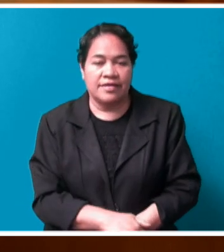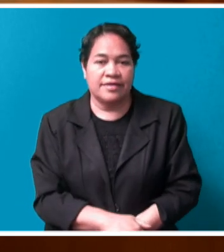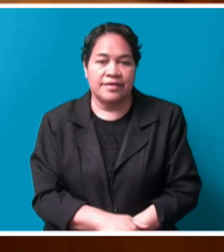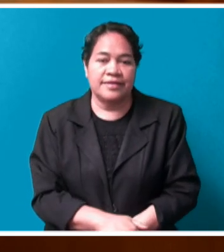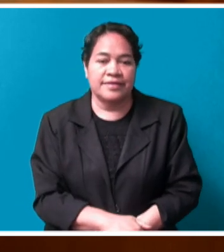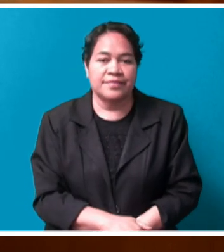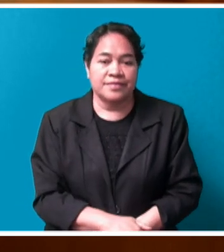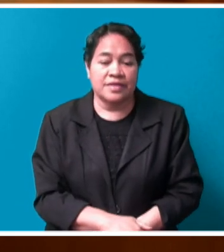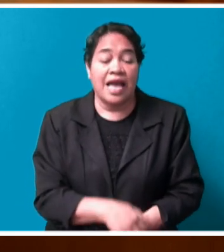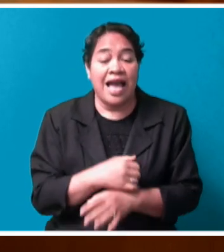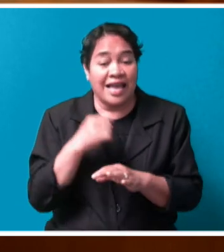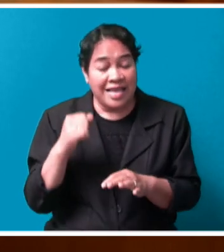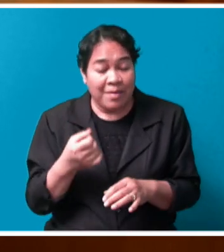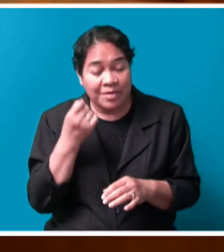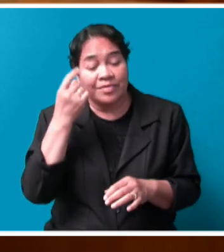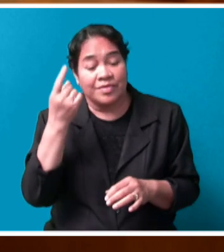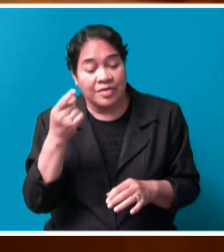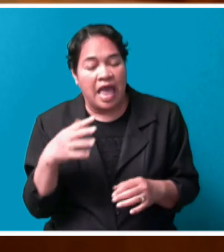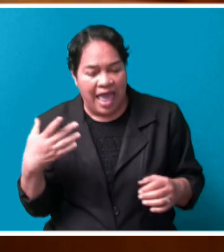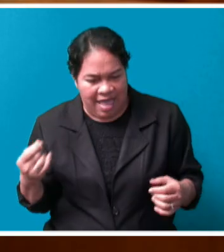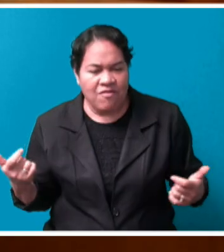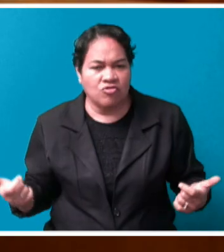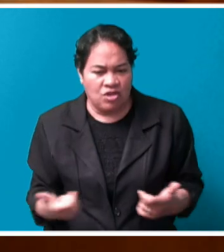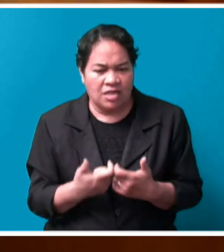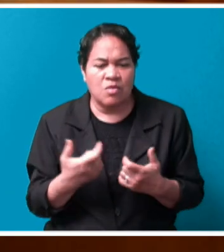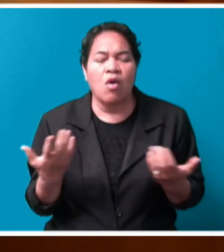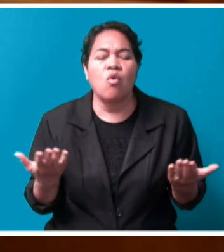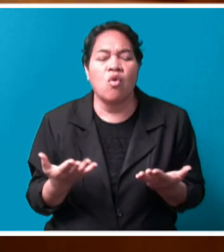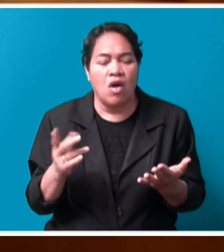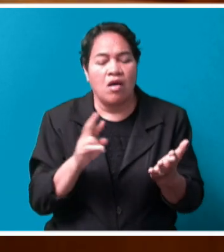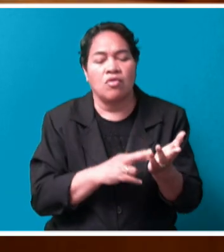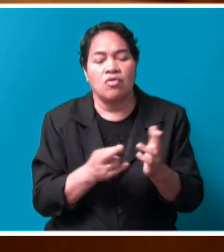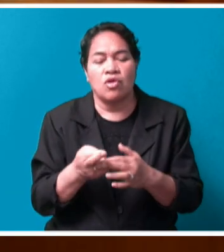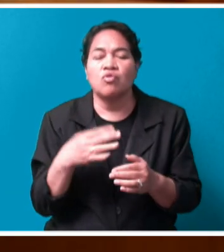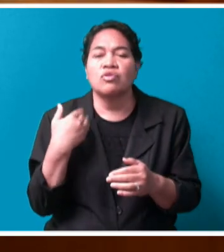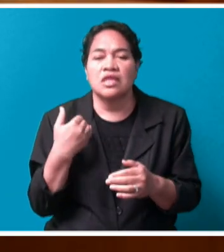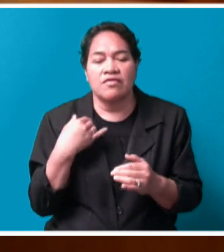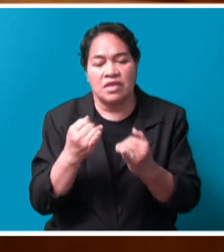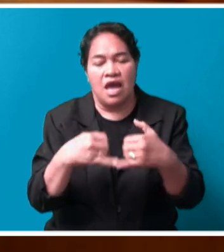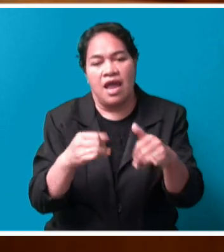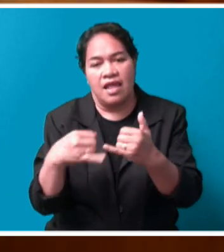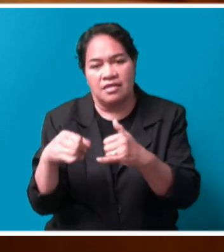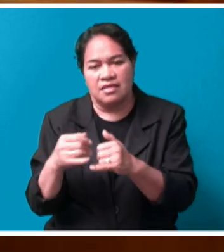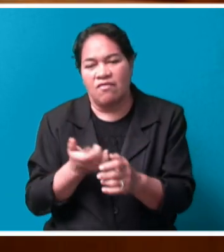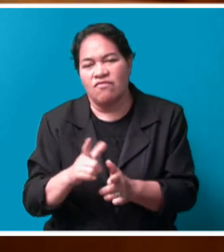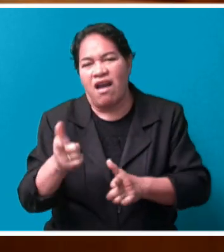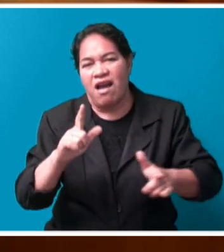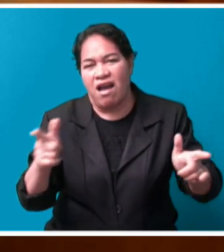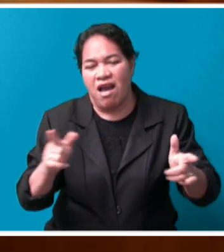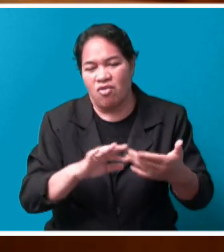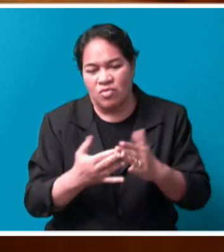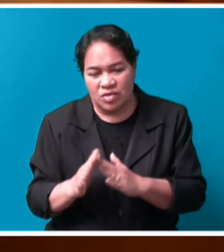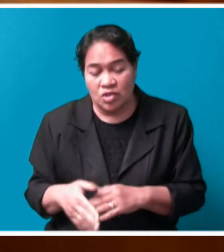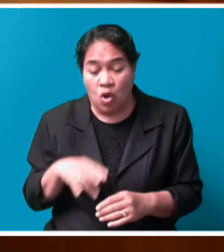Government also recognizes the particular challenges faced by rural, maritime, and remote communities. Priority is